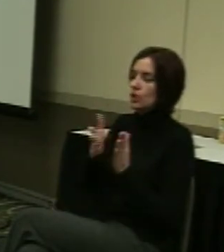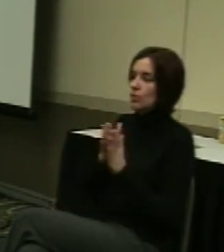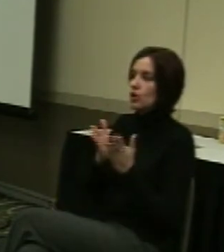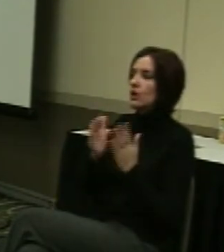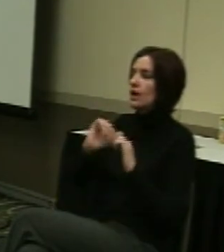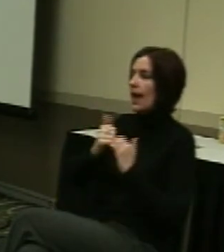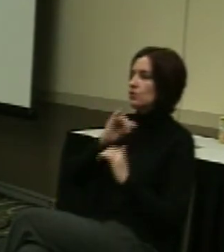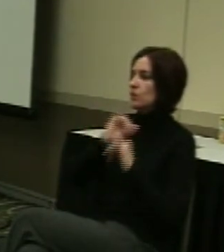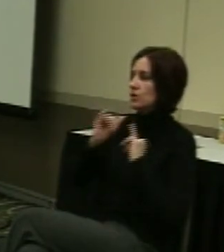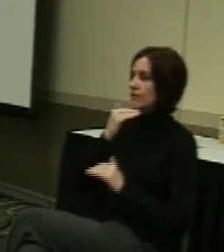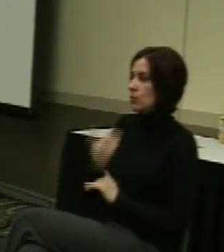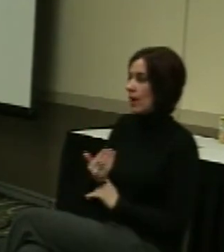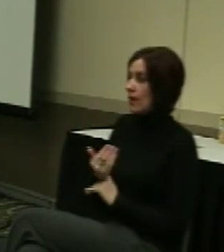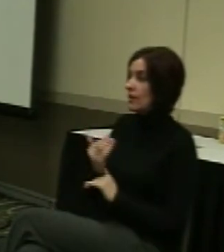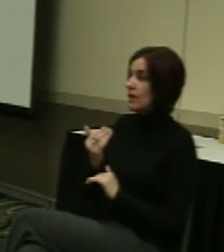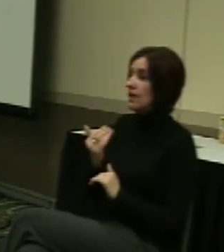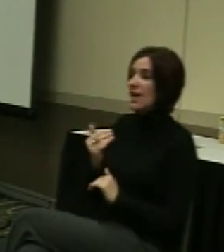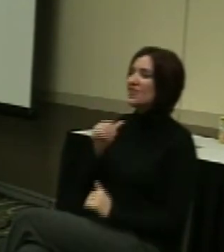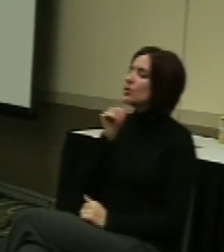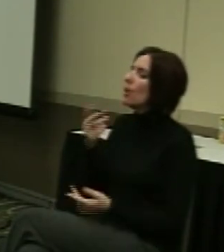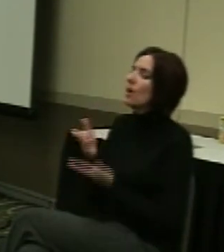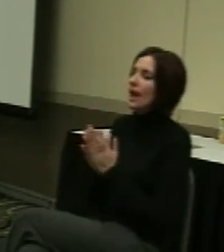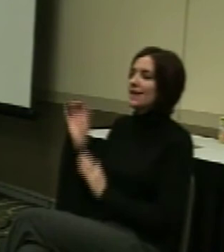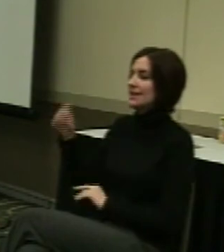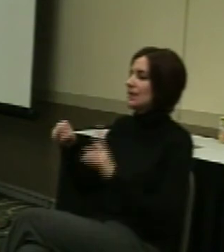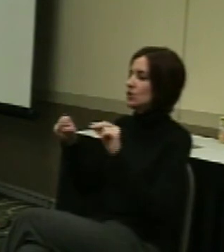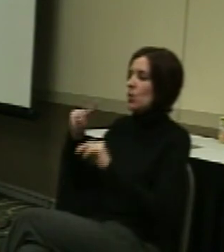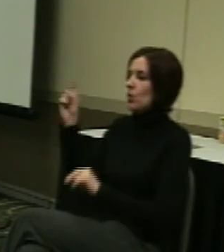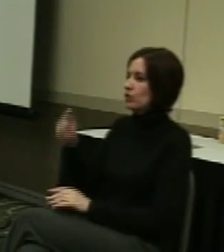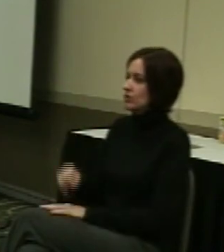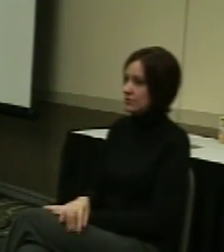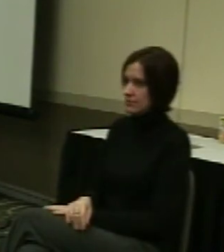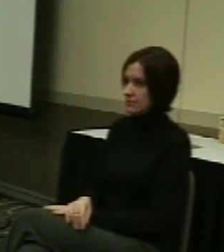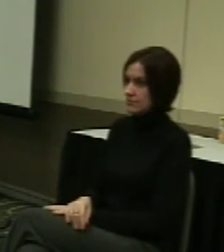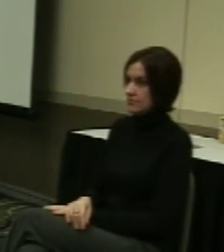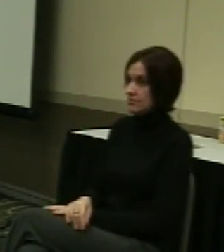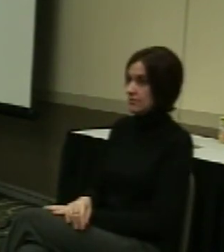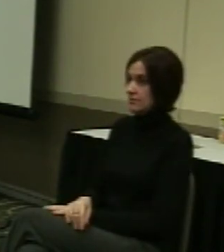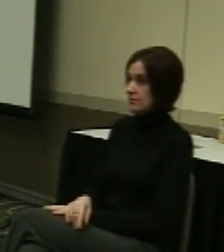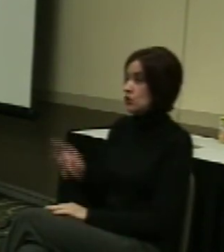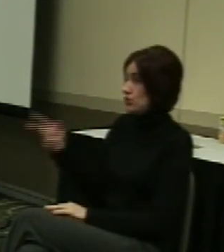really, not yes, no questions. Don't ask, does he have this problem at home?